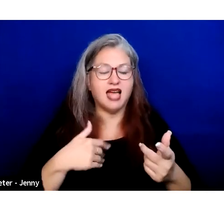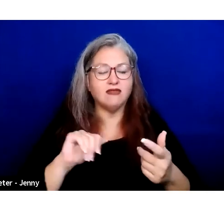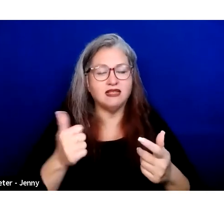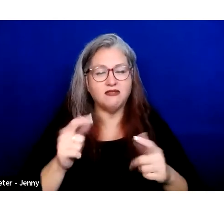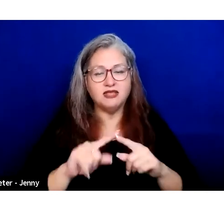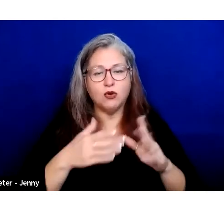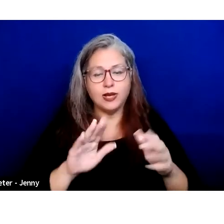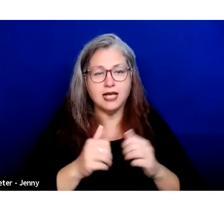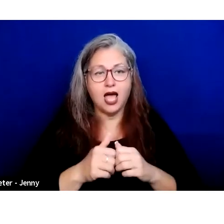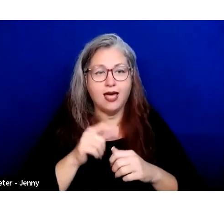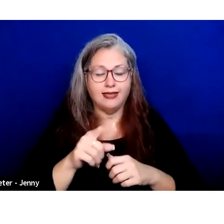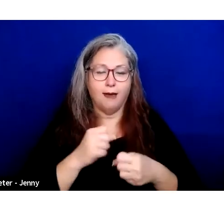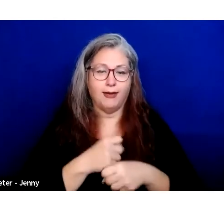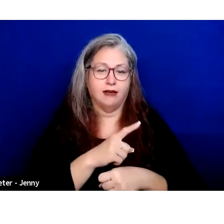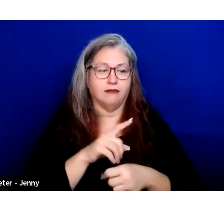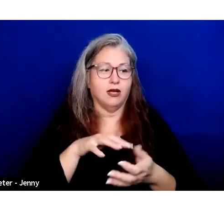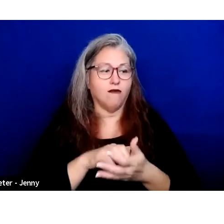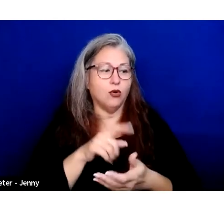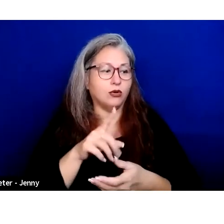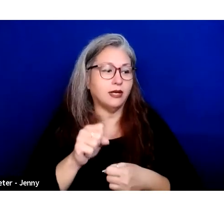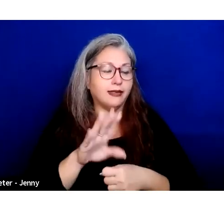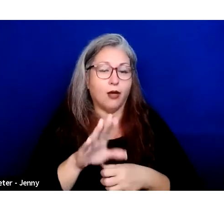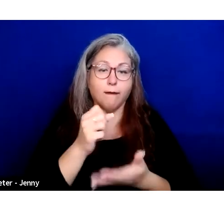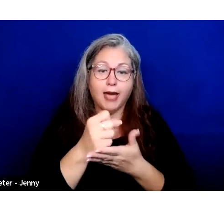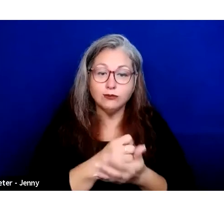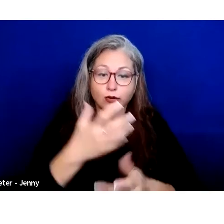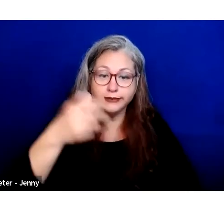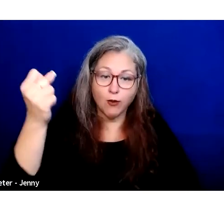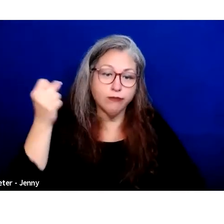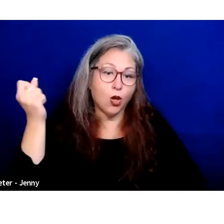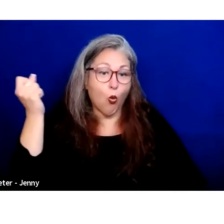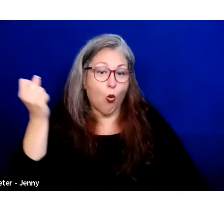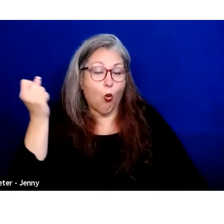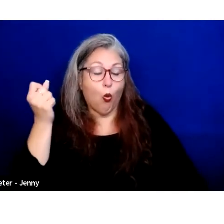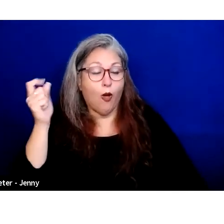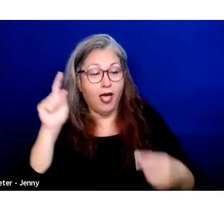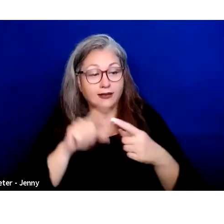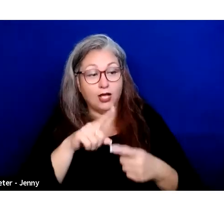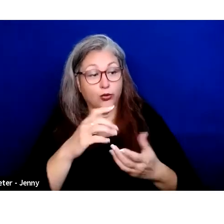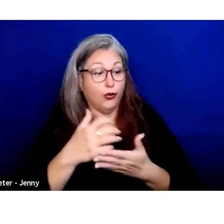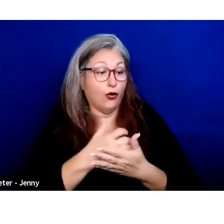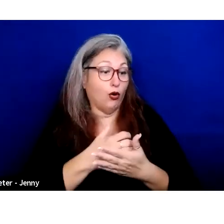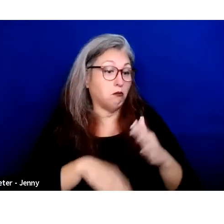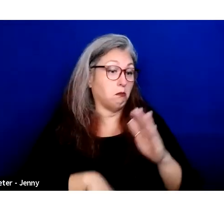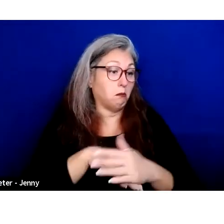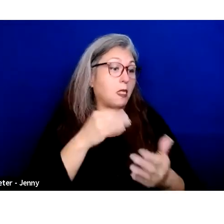make garment workers vulnerable. Sometimes they take away their passports and hold them until they, make a certain amount of